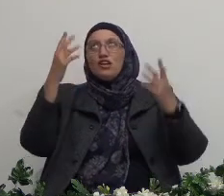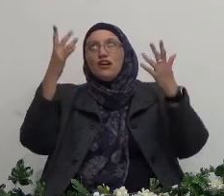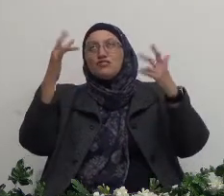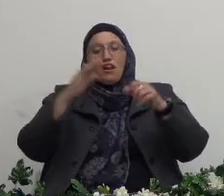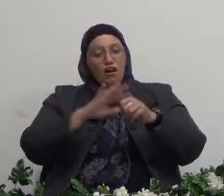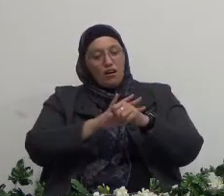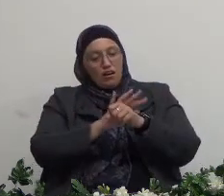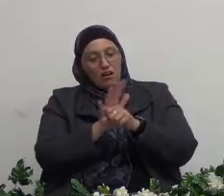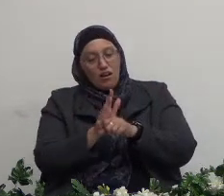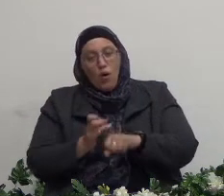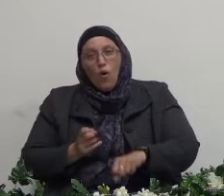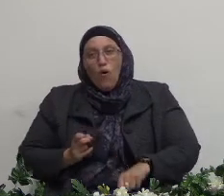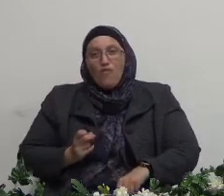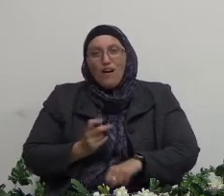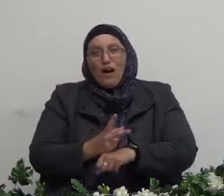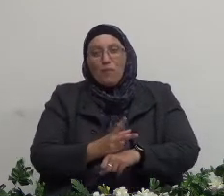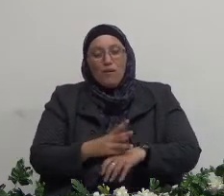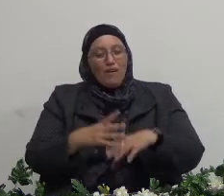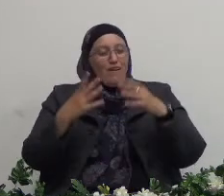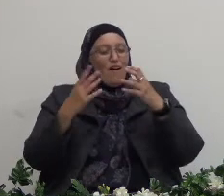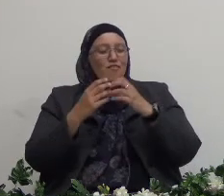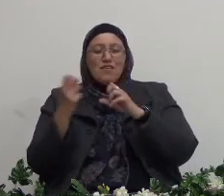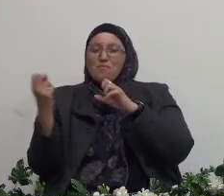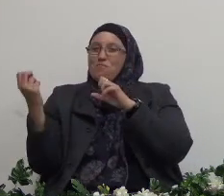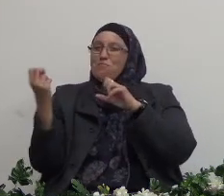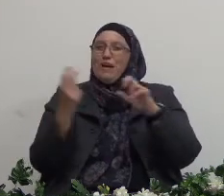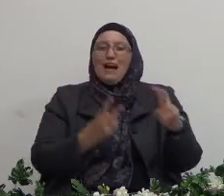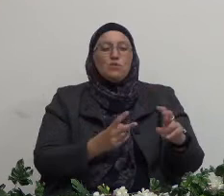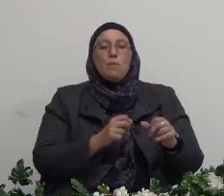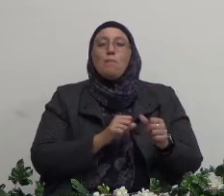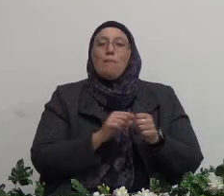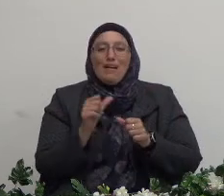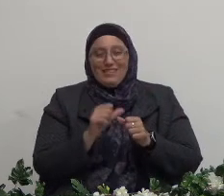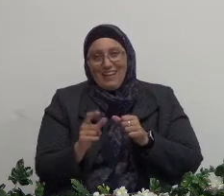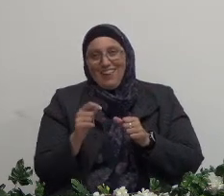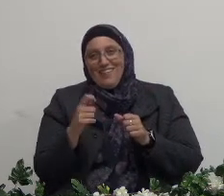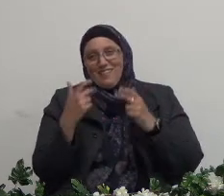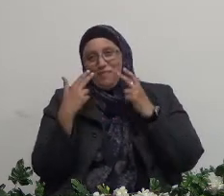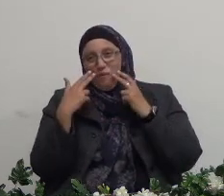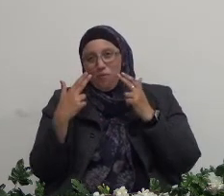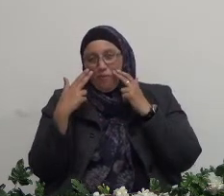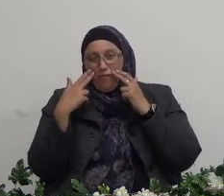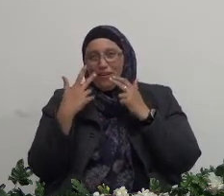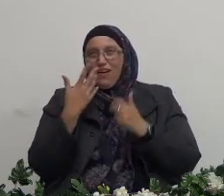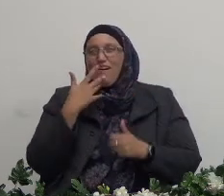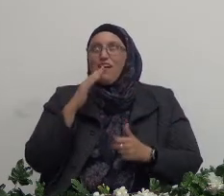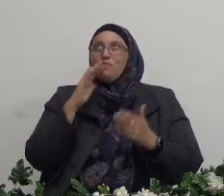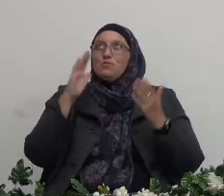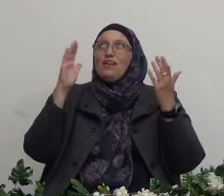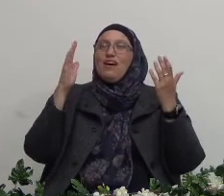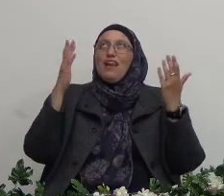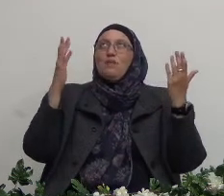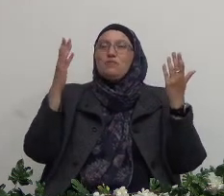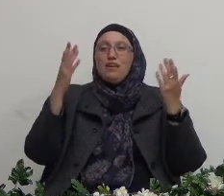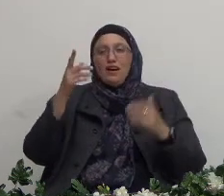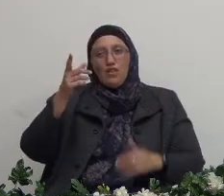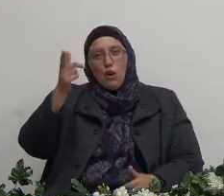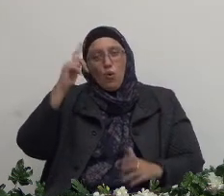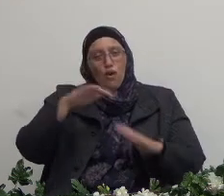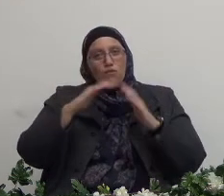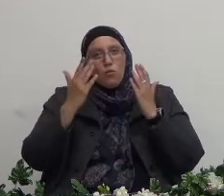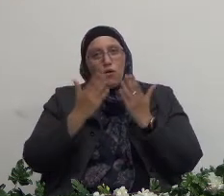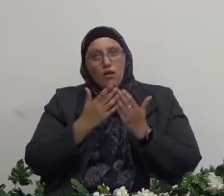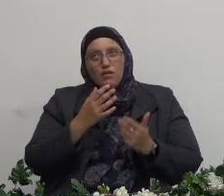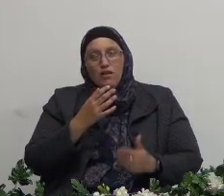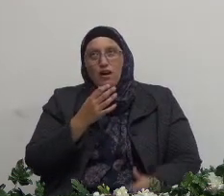goes back to better than the way it was, we should say. Walhamdulillah Rabbil Alameen wa sallallahu ala Muhammad